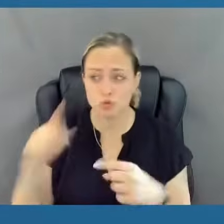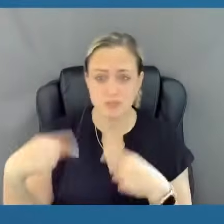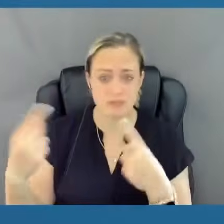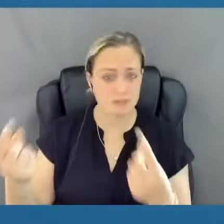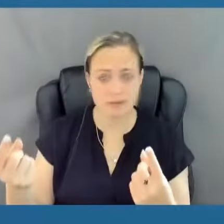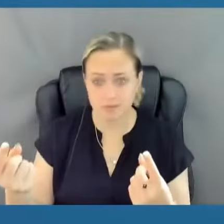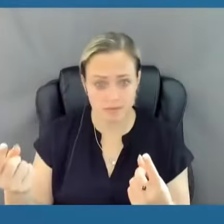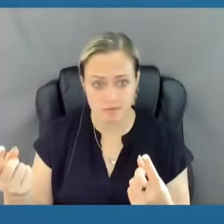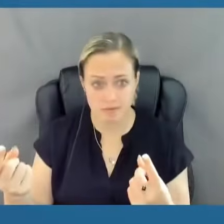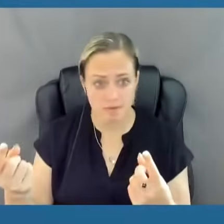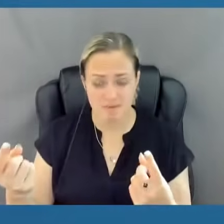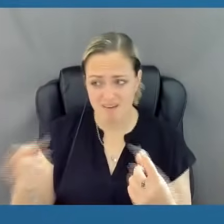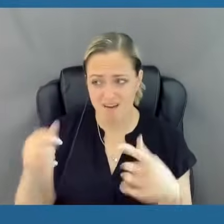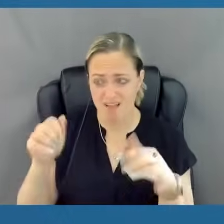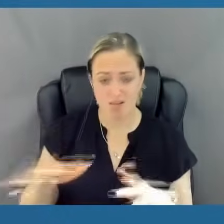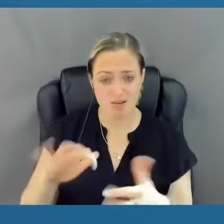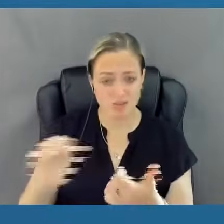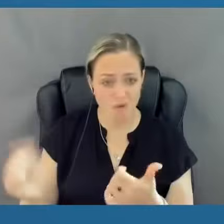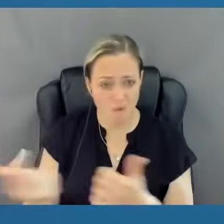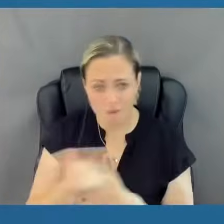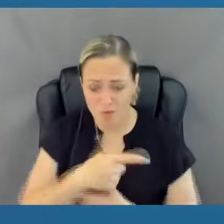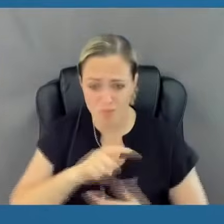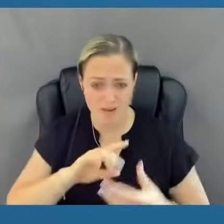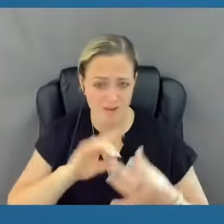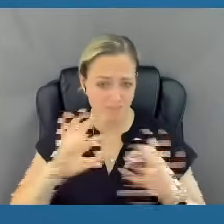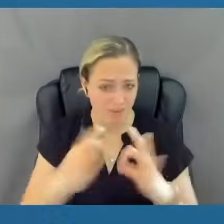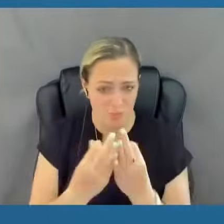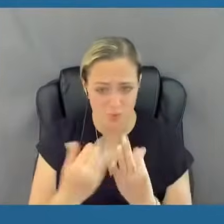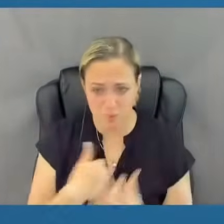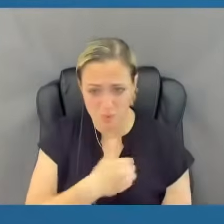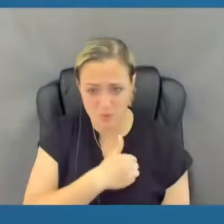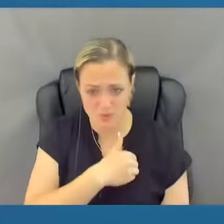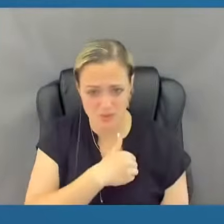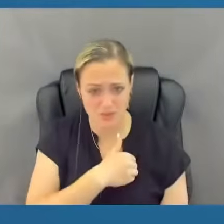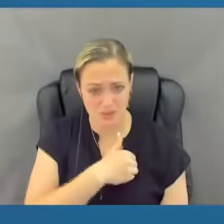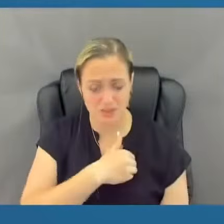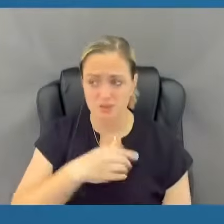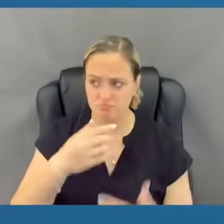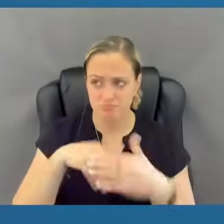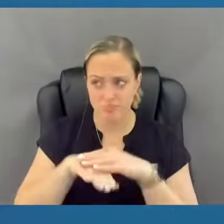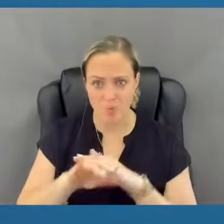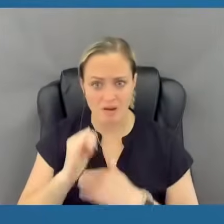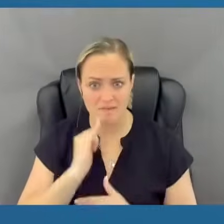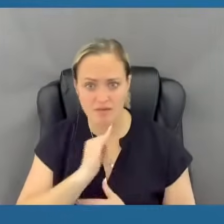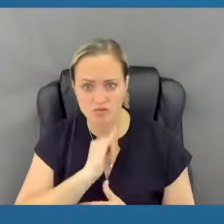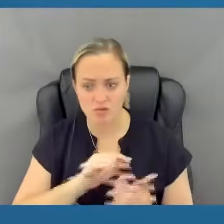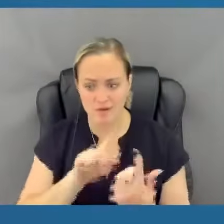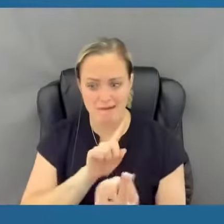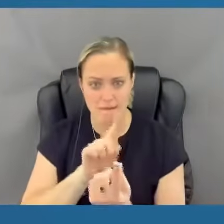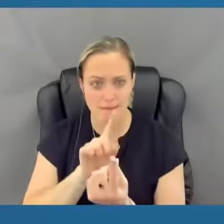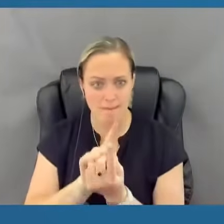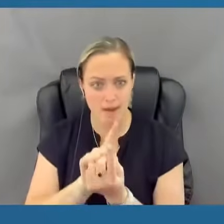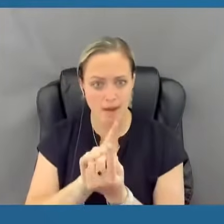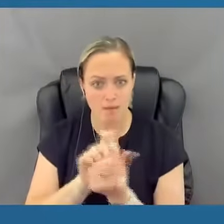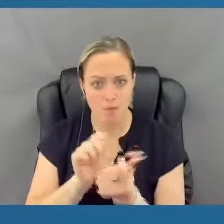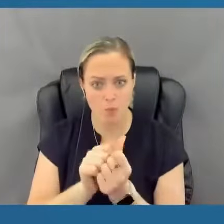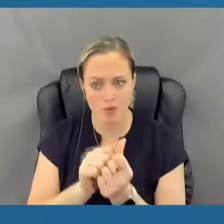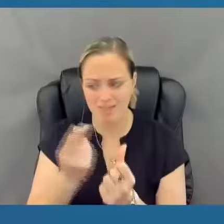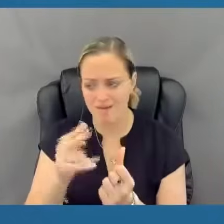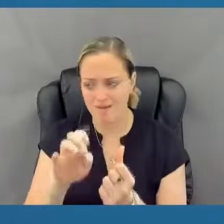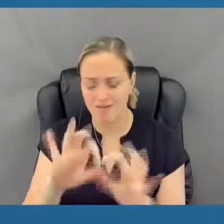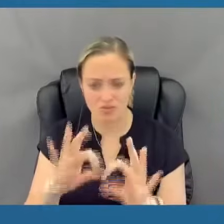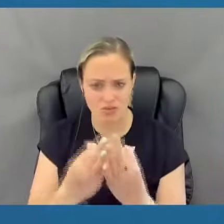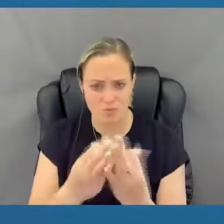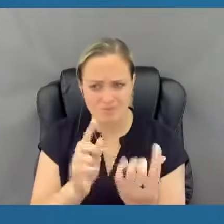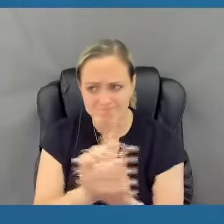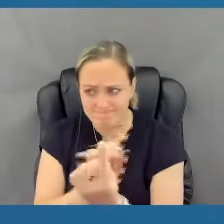I lost so many of my relatives, I went to Israel and I met with the hostage families. I